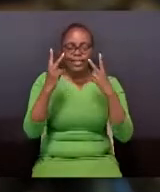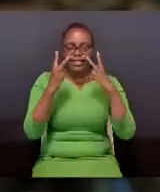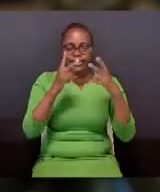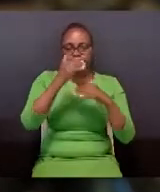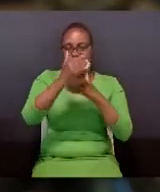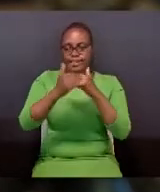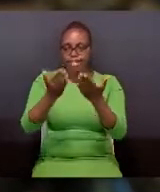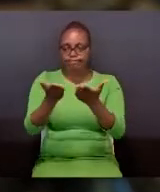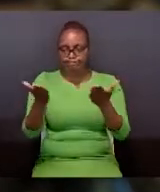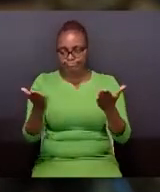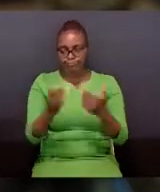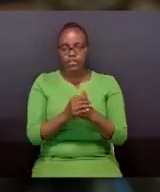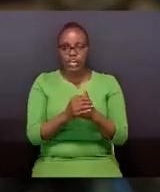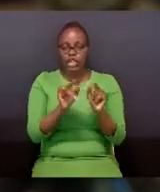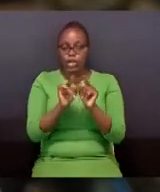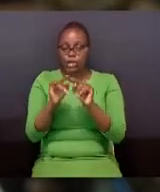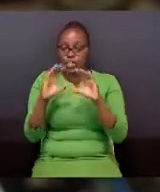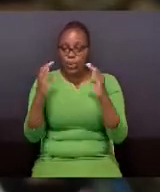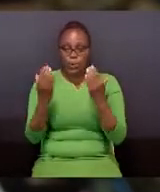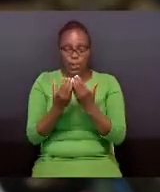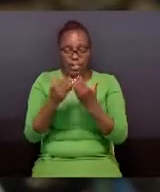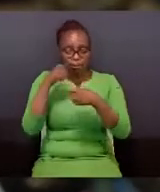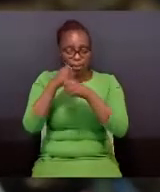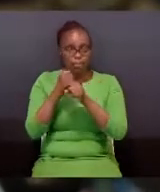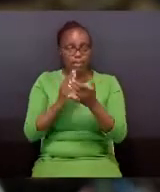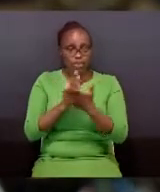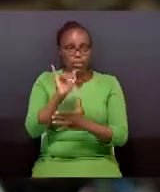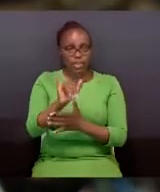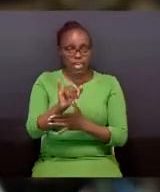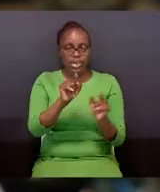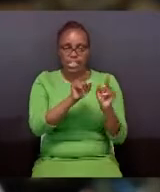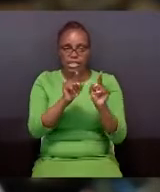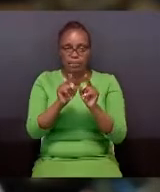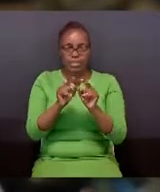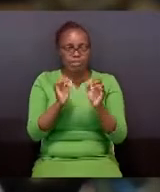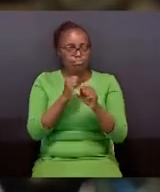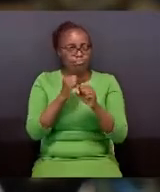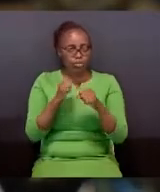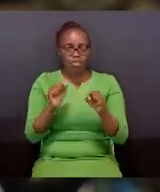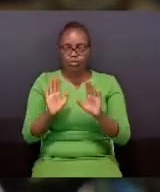them. The world is not the status quo. It is not an inevitable